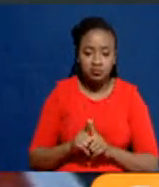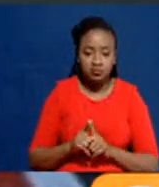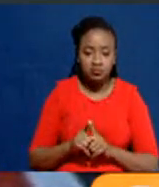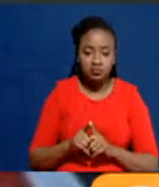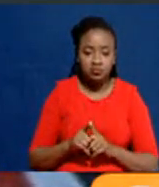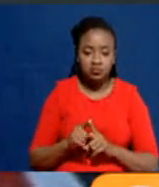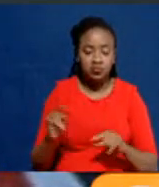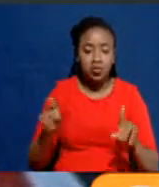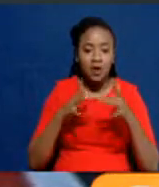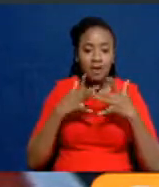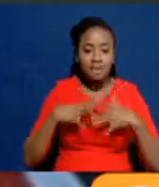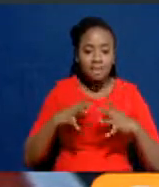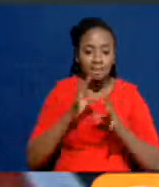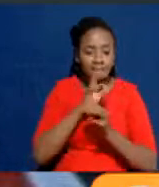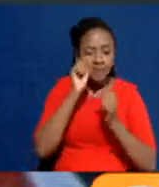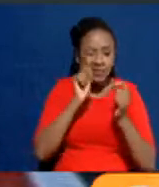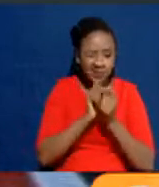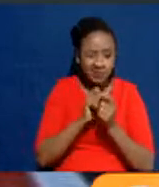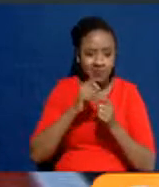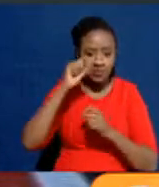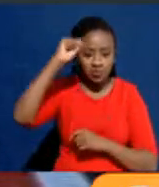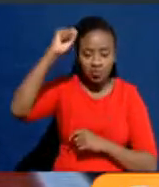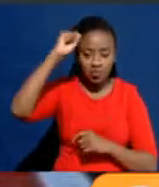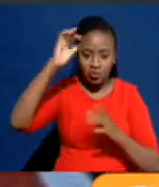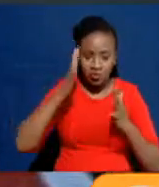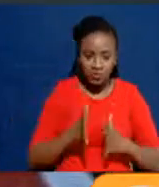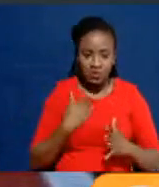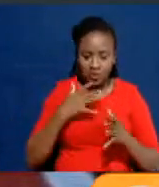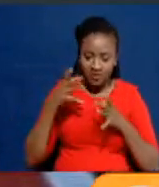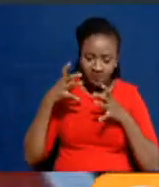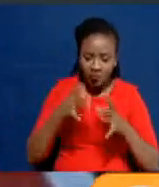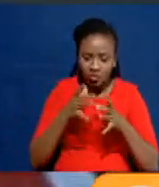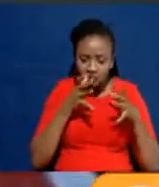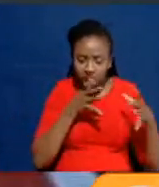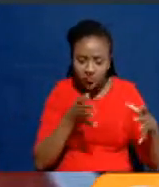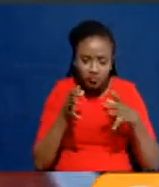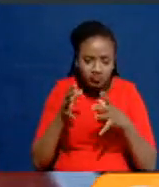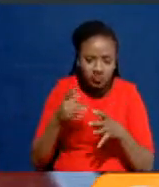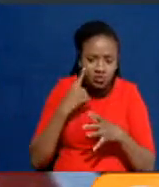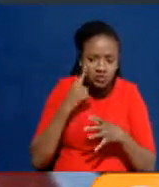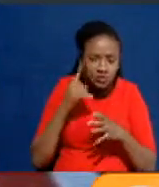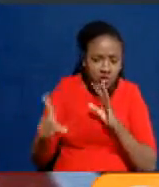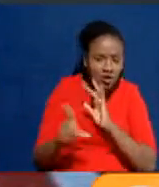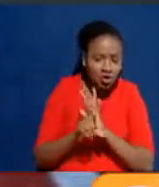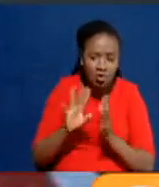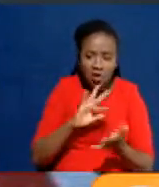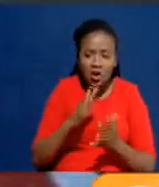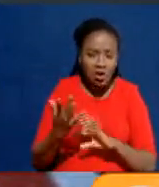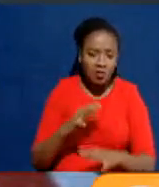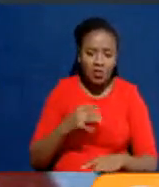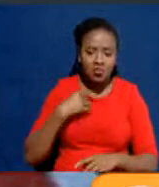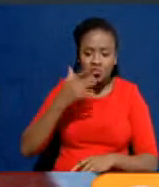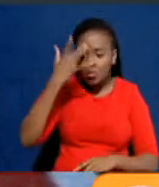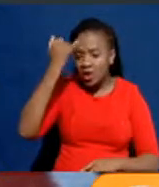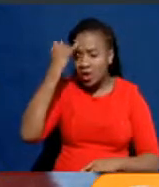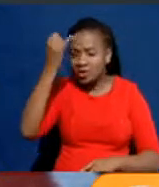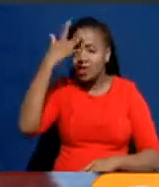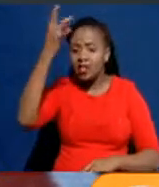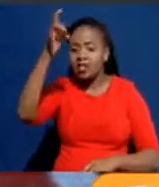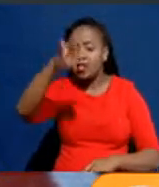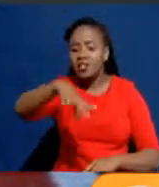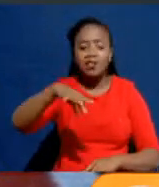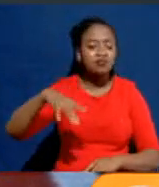people, especially politicians, try the law, you know, push it and see what it can give. It's a fishing expedition. Just throw in something and